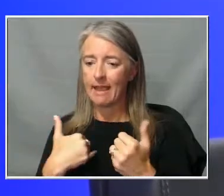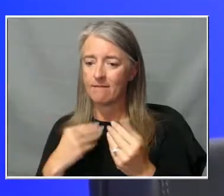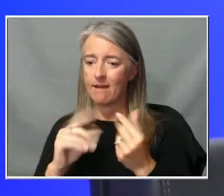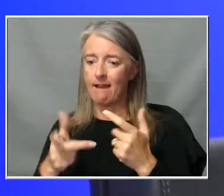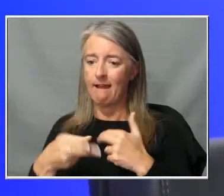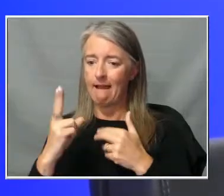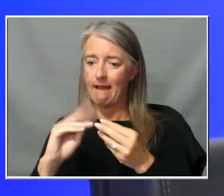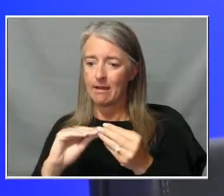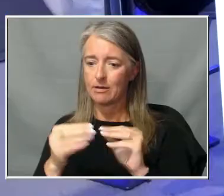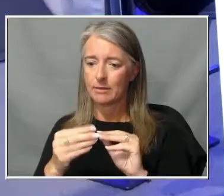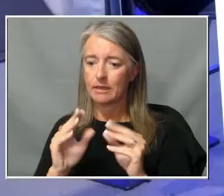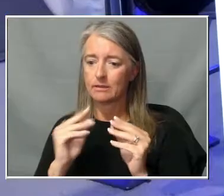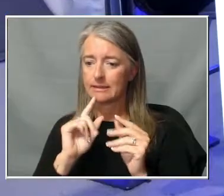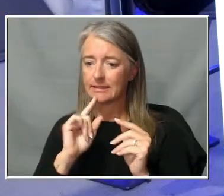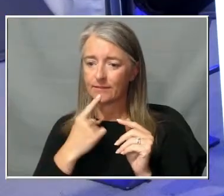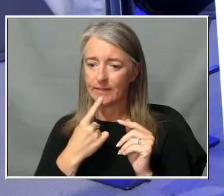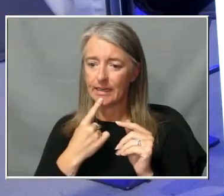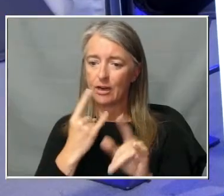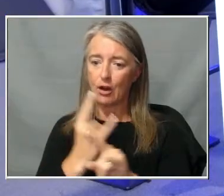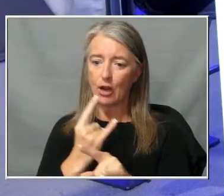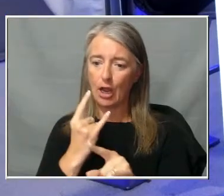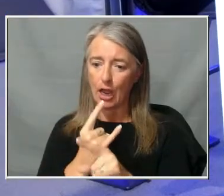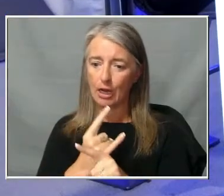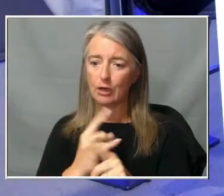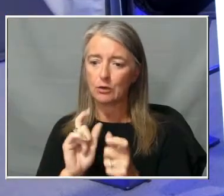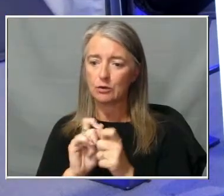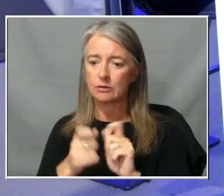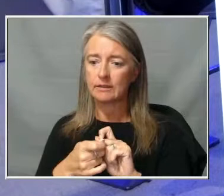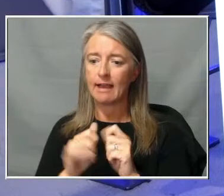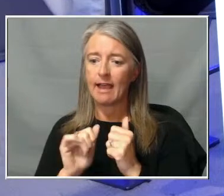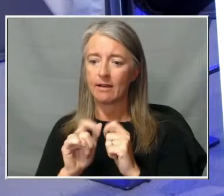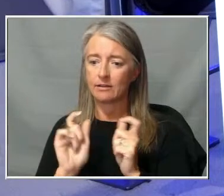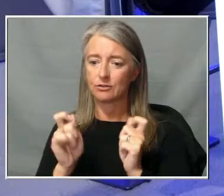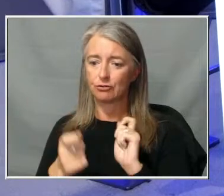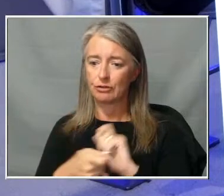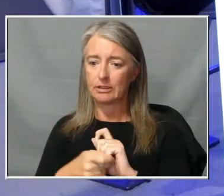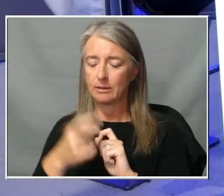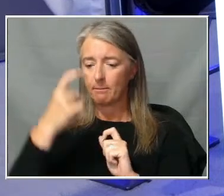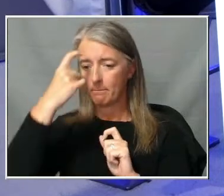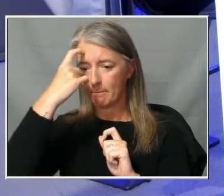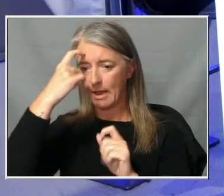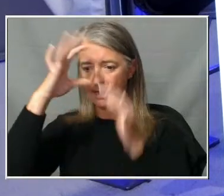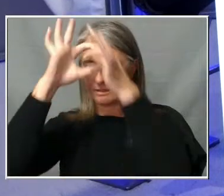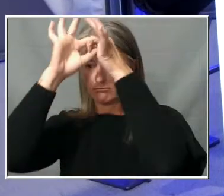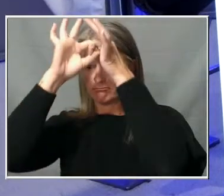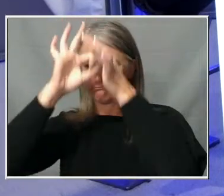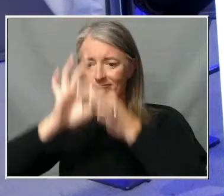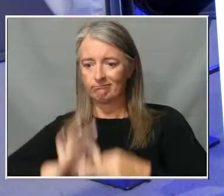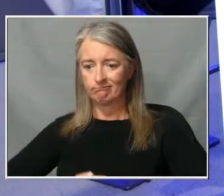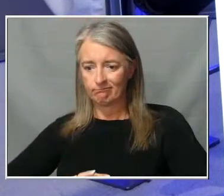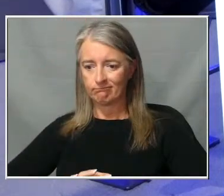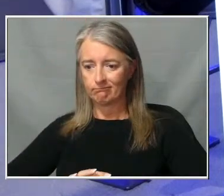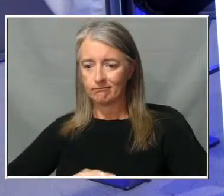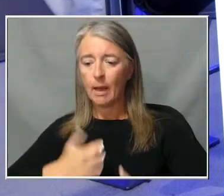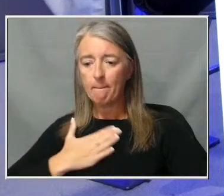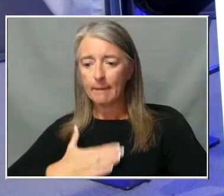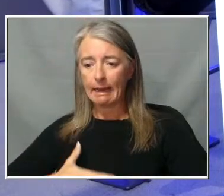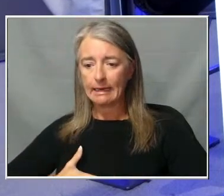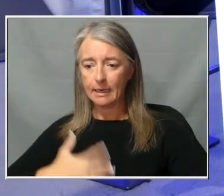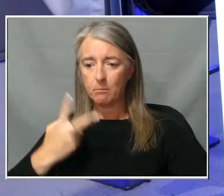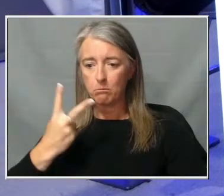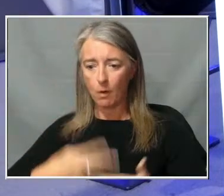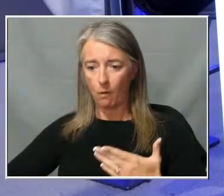use disorder. So that's how AUD changes the body, mind all the way down. Talk to me a little bit more about that, because you mentioned it earlier,